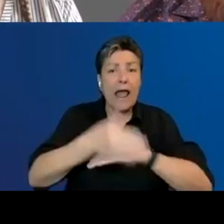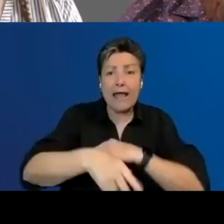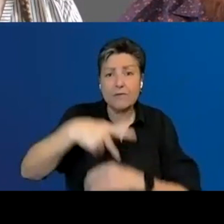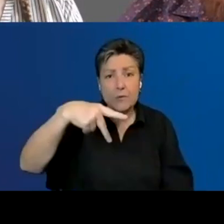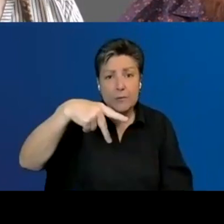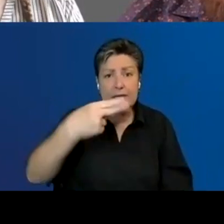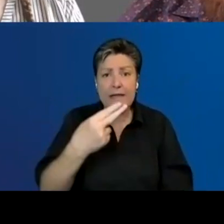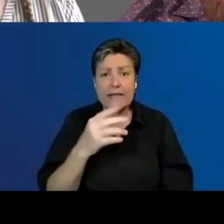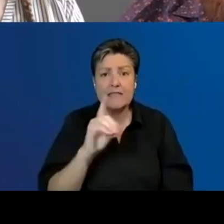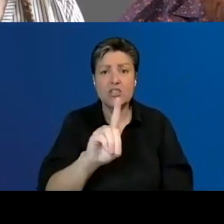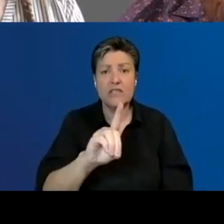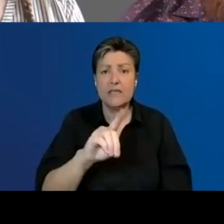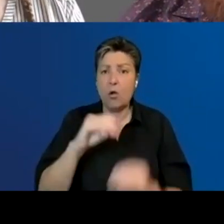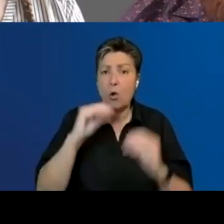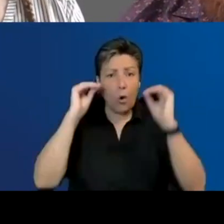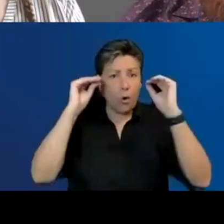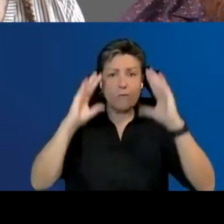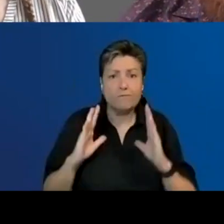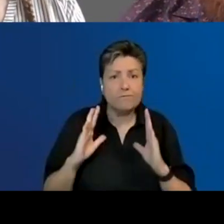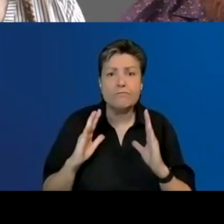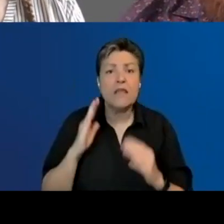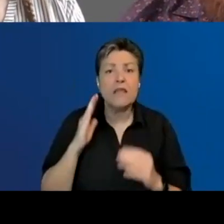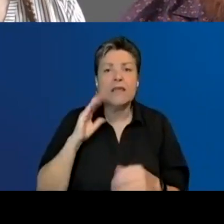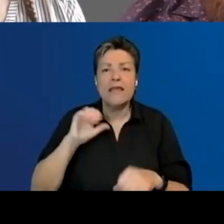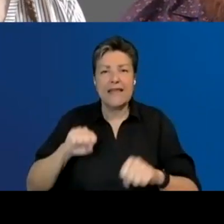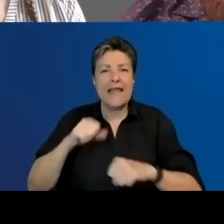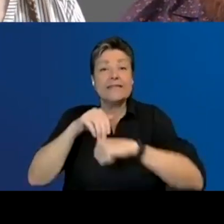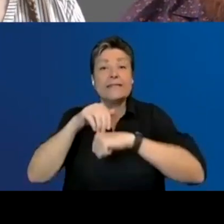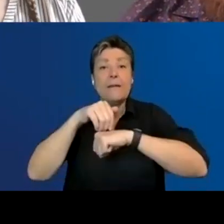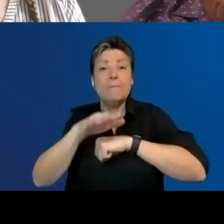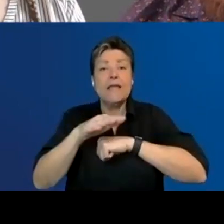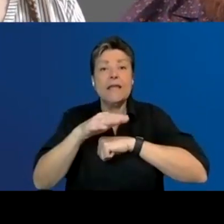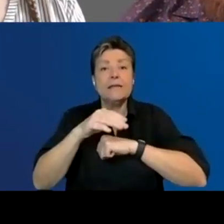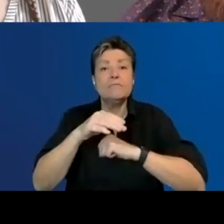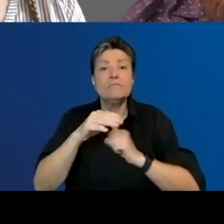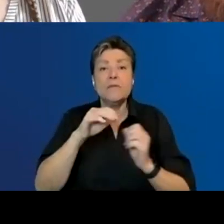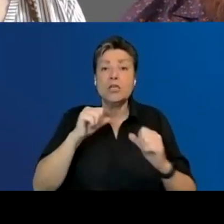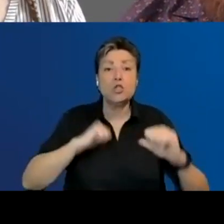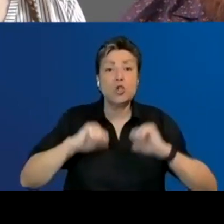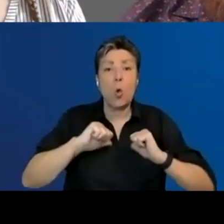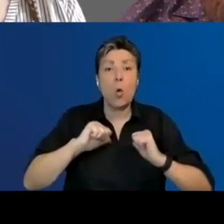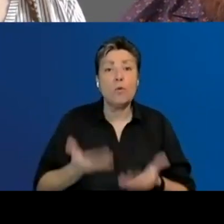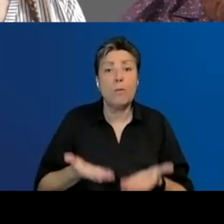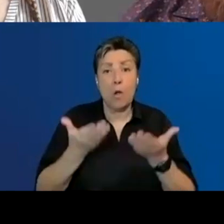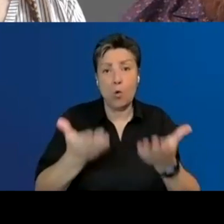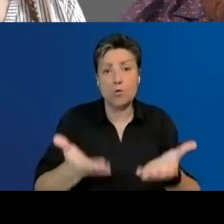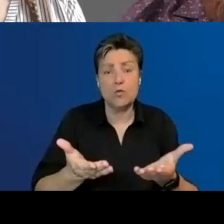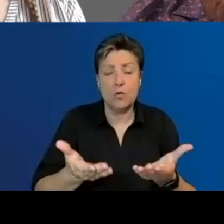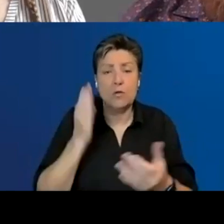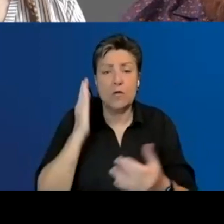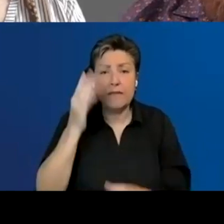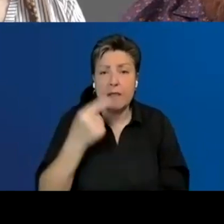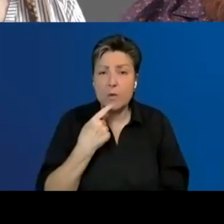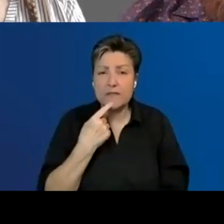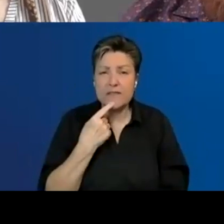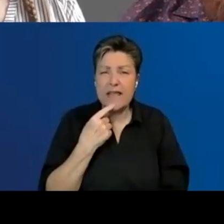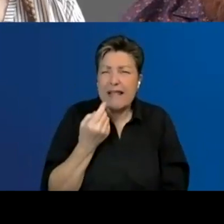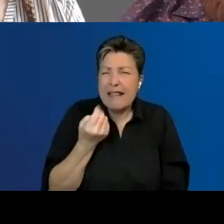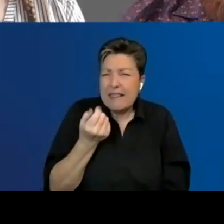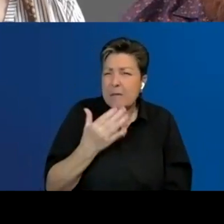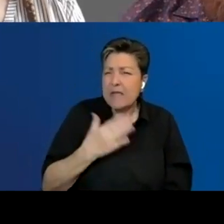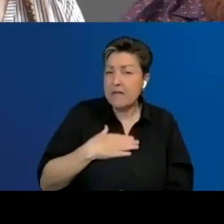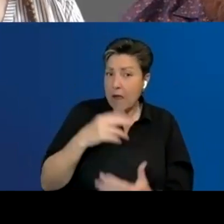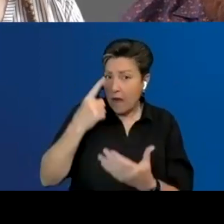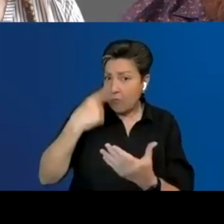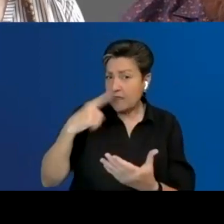faculty member, will submit an episode proposal and say, there's a little bit of this of my research that I think would make a